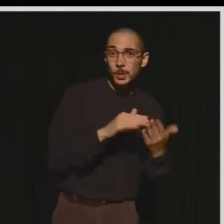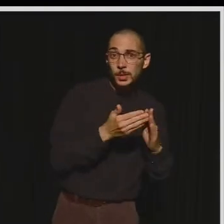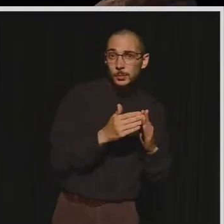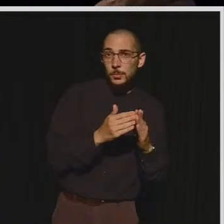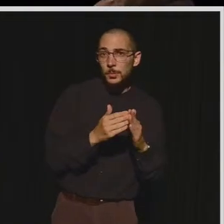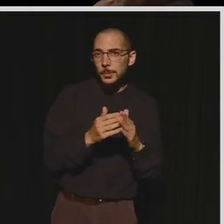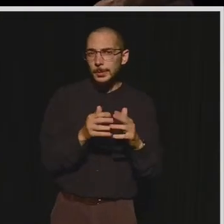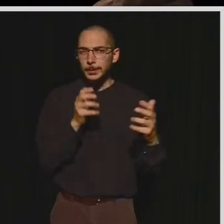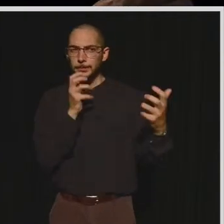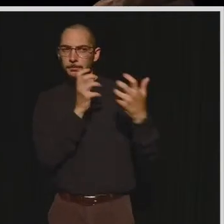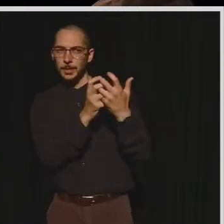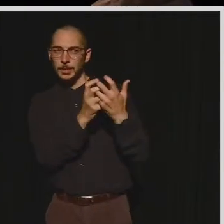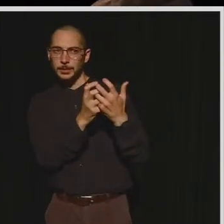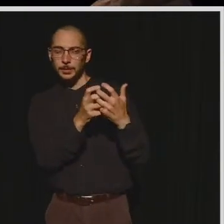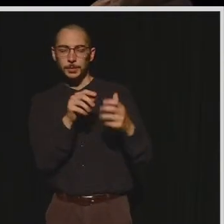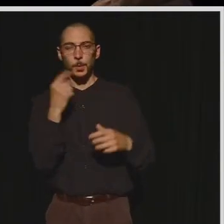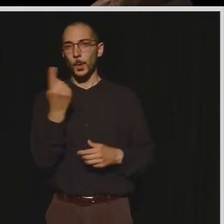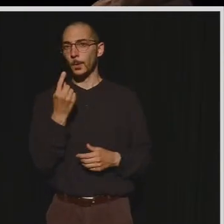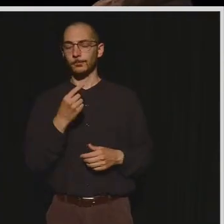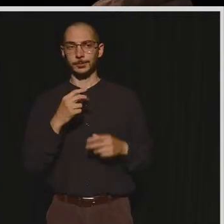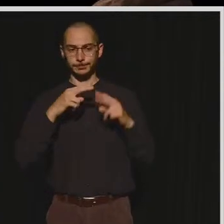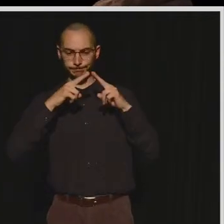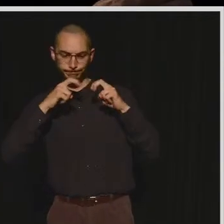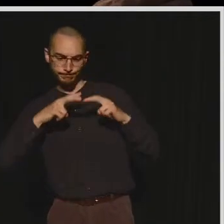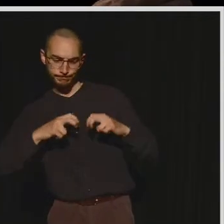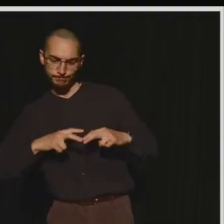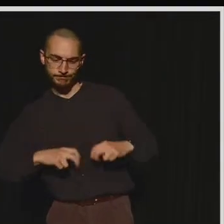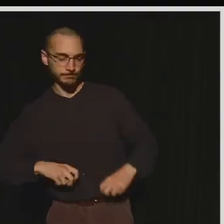pride. So that's kind of where I'm at currently.